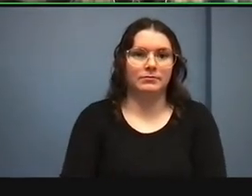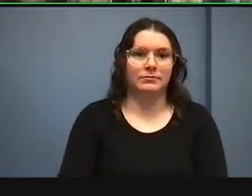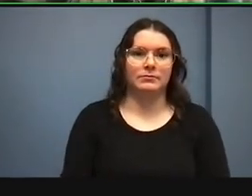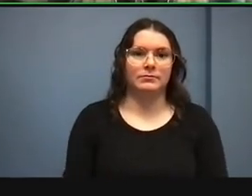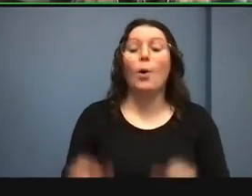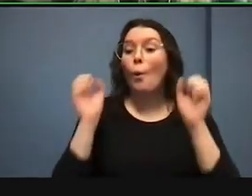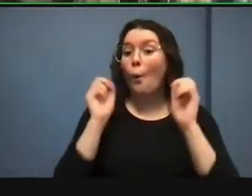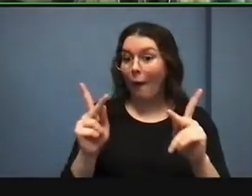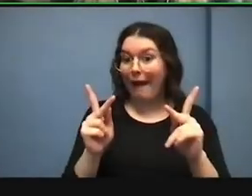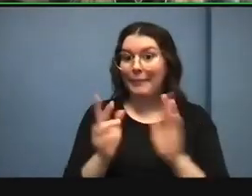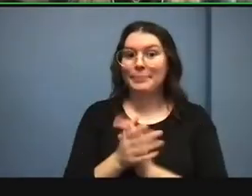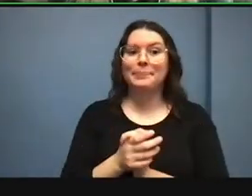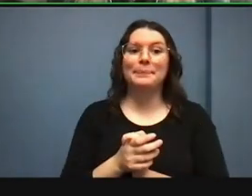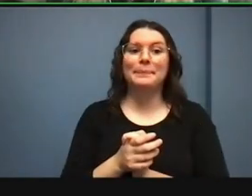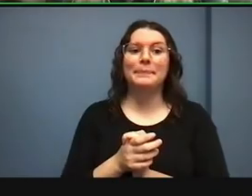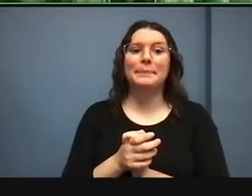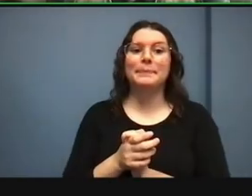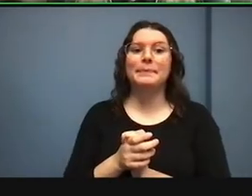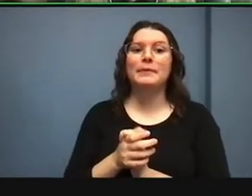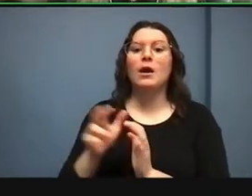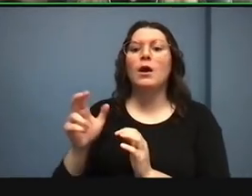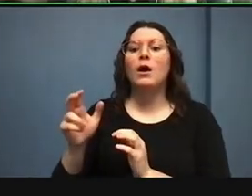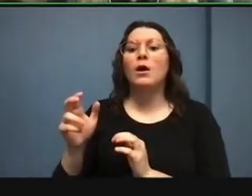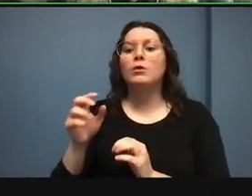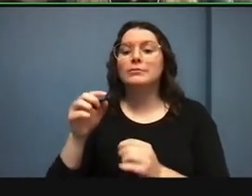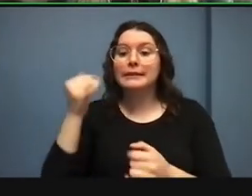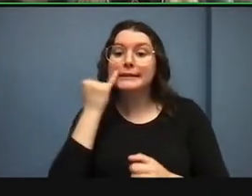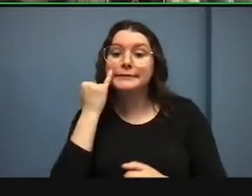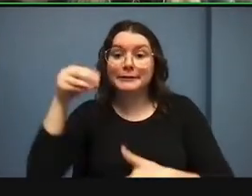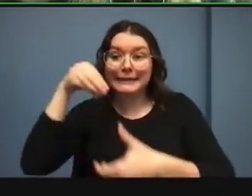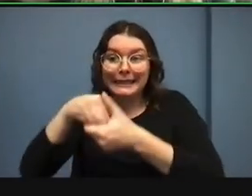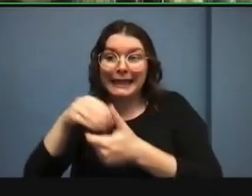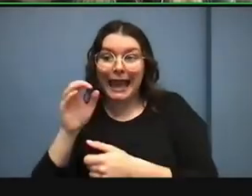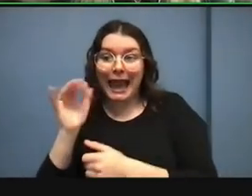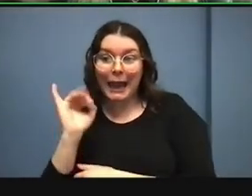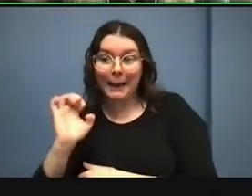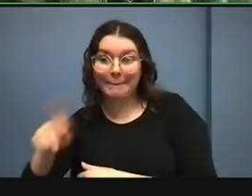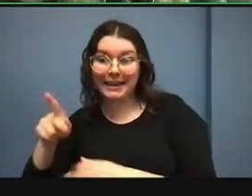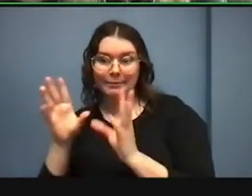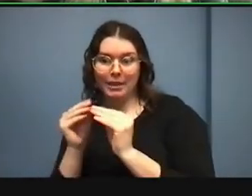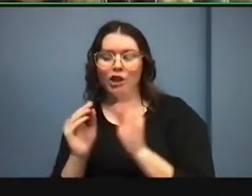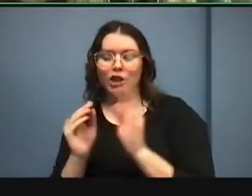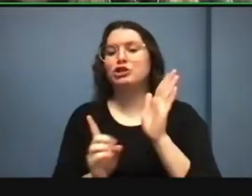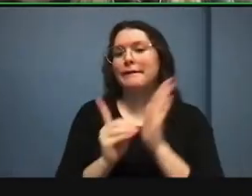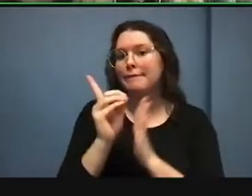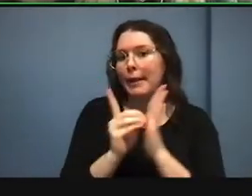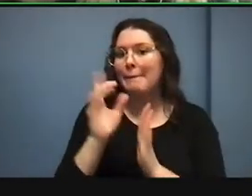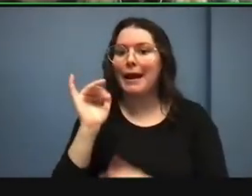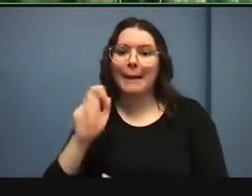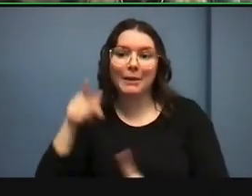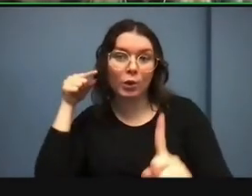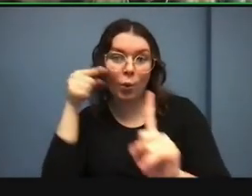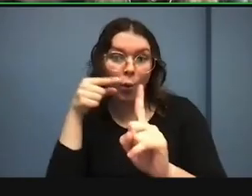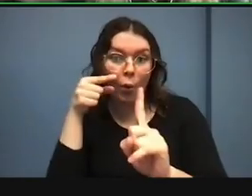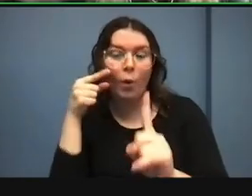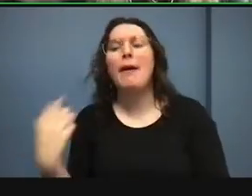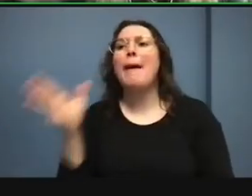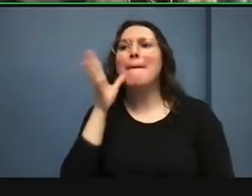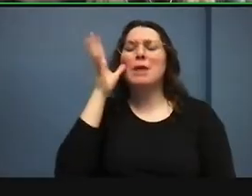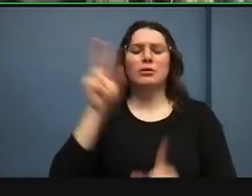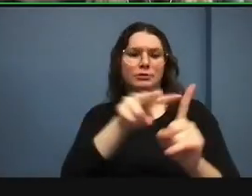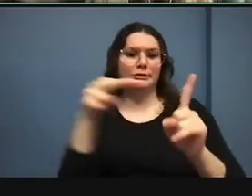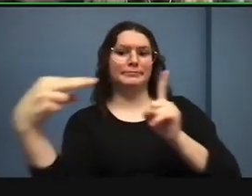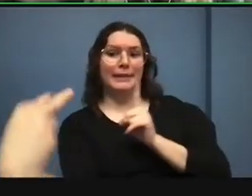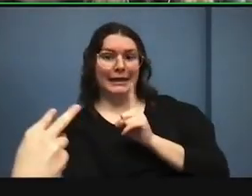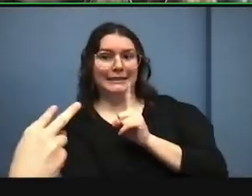Okay, so when you're in an IEP meeting and you're developing IEP goals, and from a parent